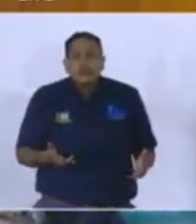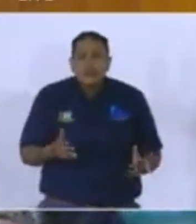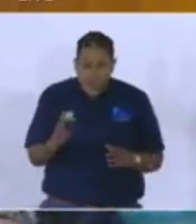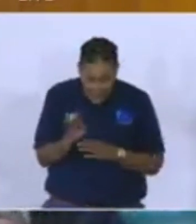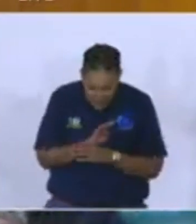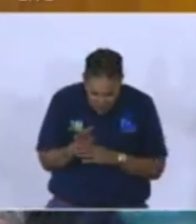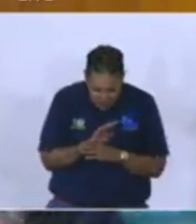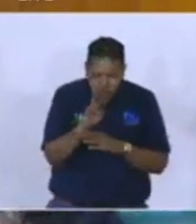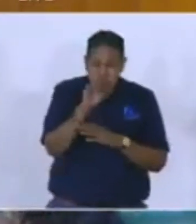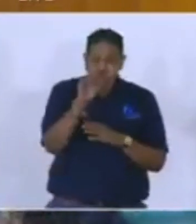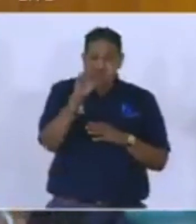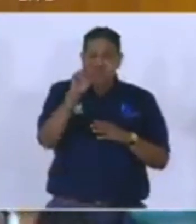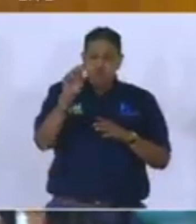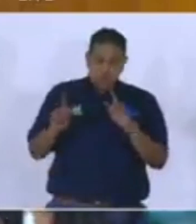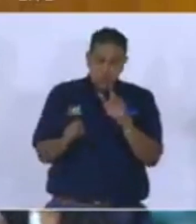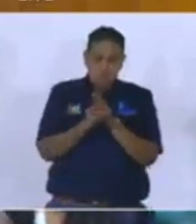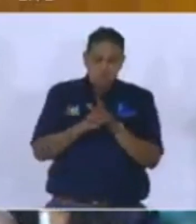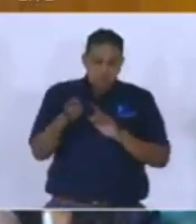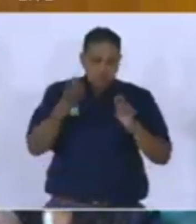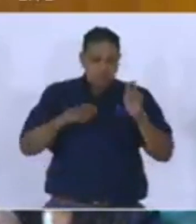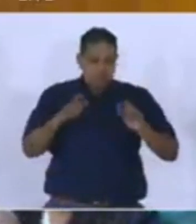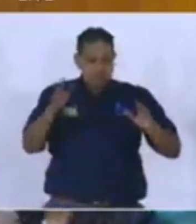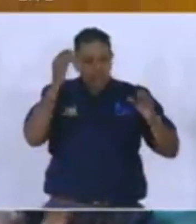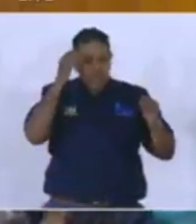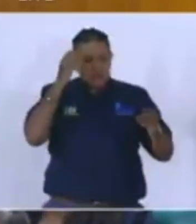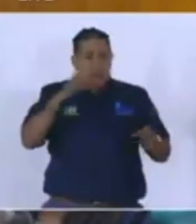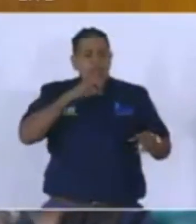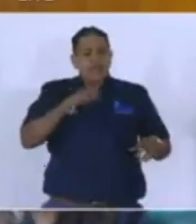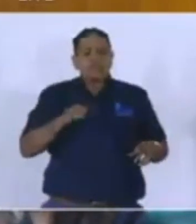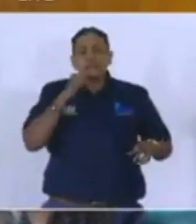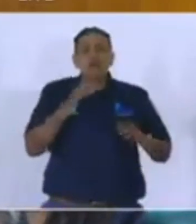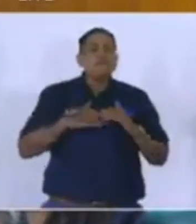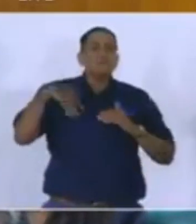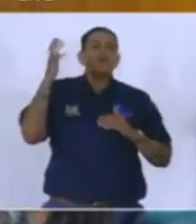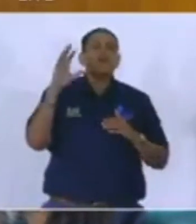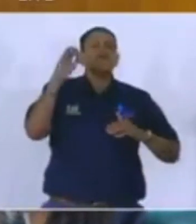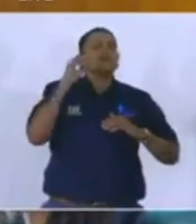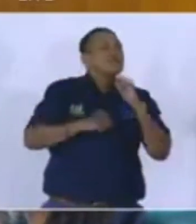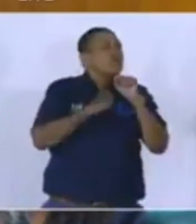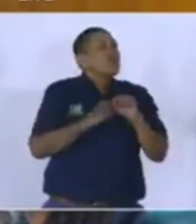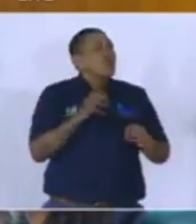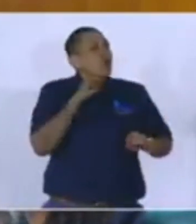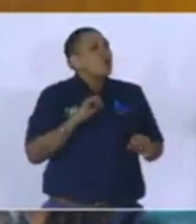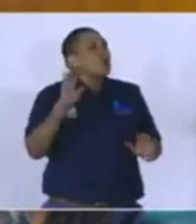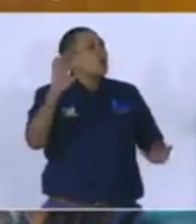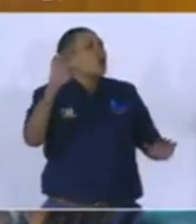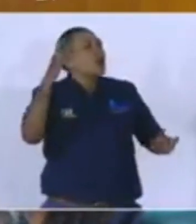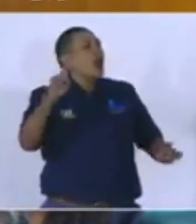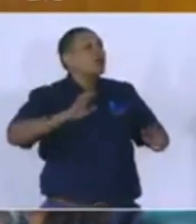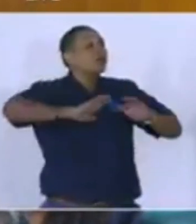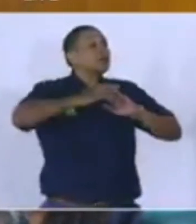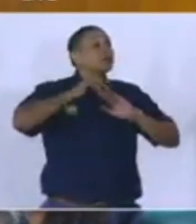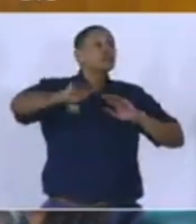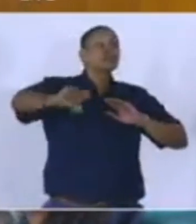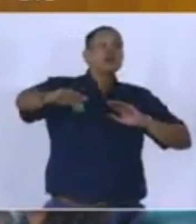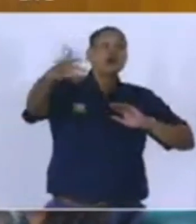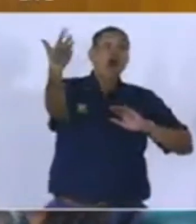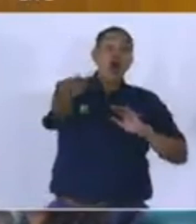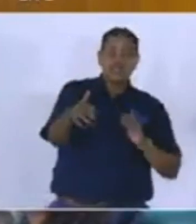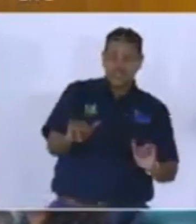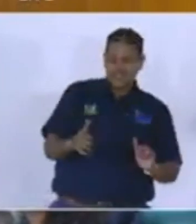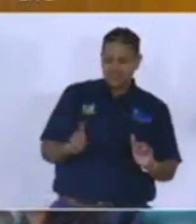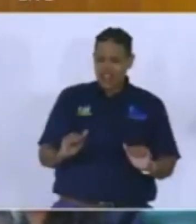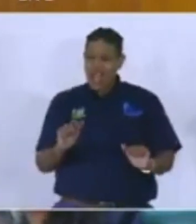industrial revolution came about, the information age, which is not more than 50 years old, Jamaica was still trying